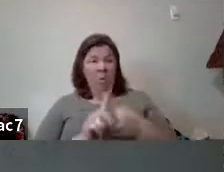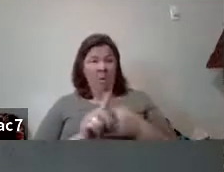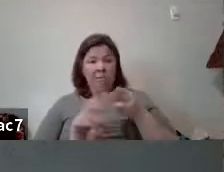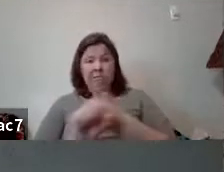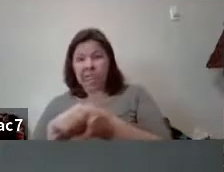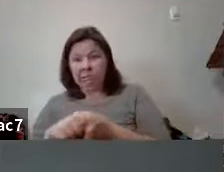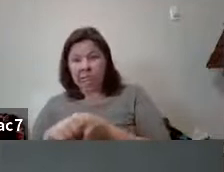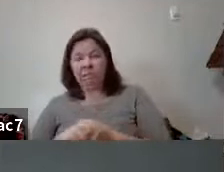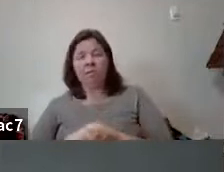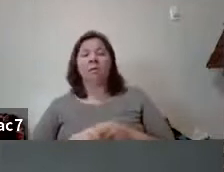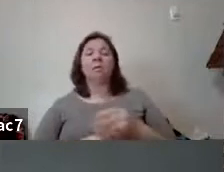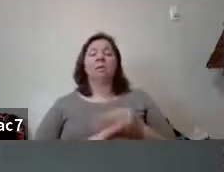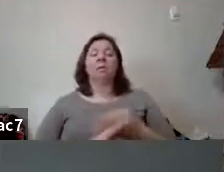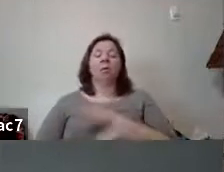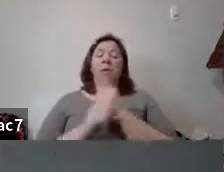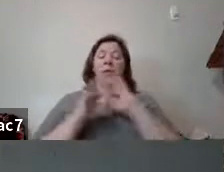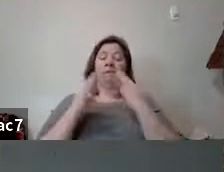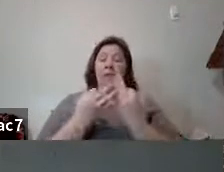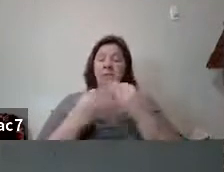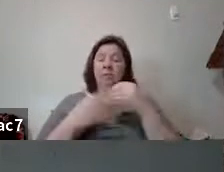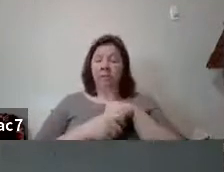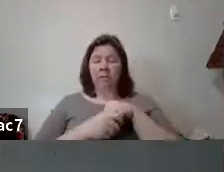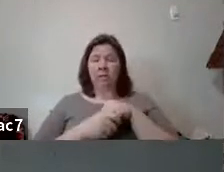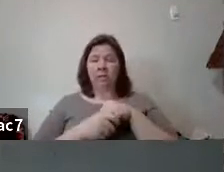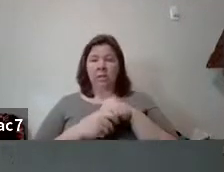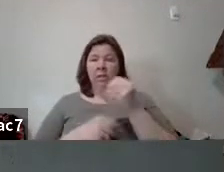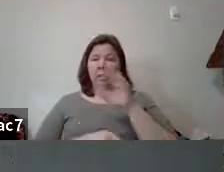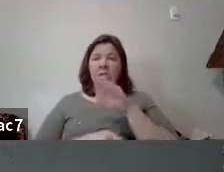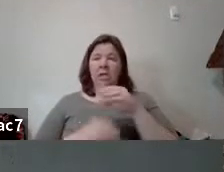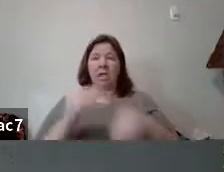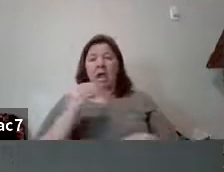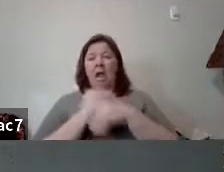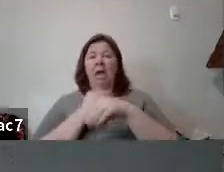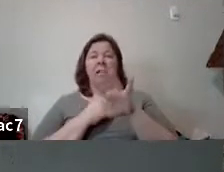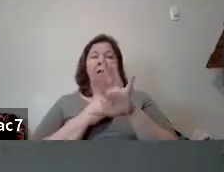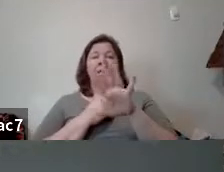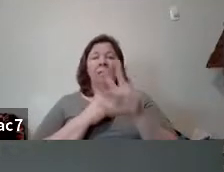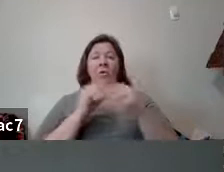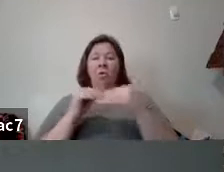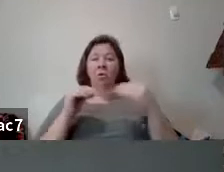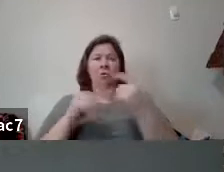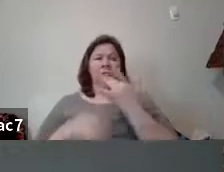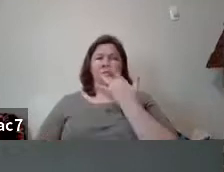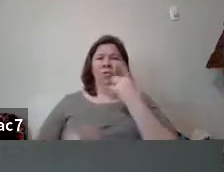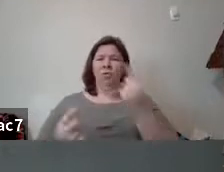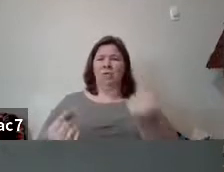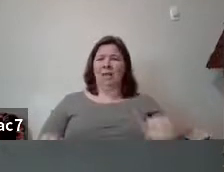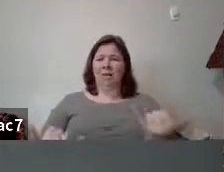into soft launch and get your families in. So it's only an extra $53. But if you can, rather do it now.